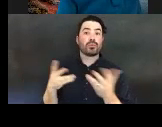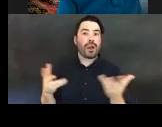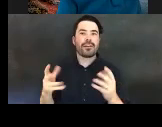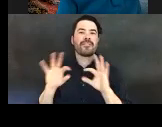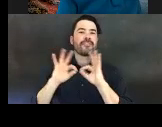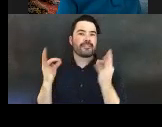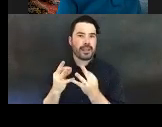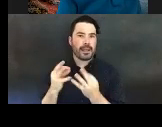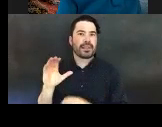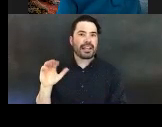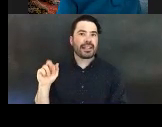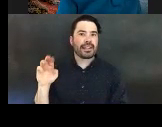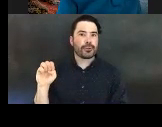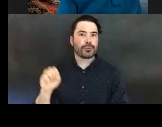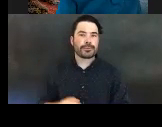Next slide.